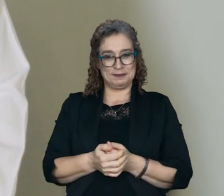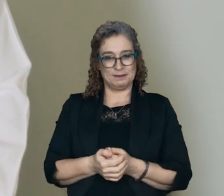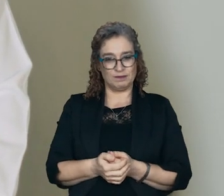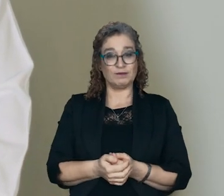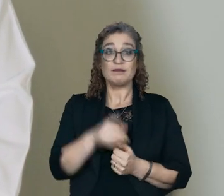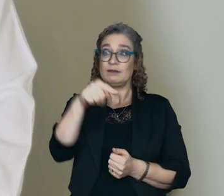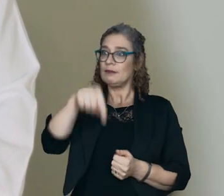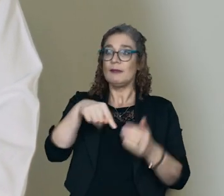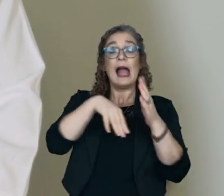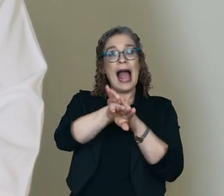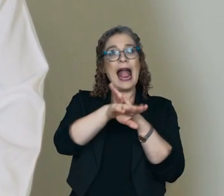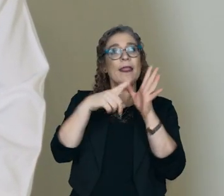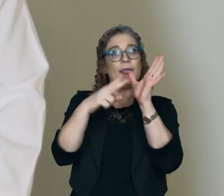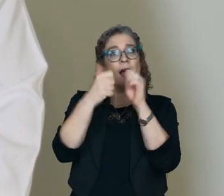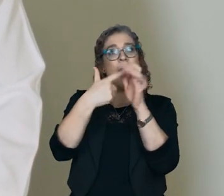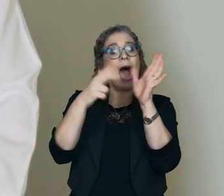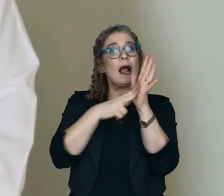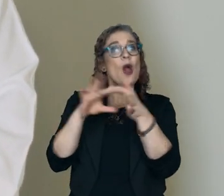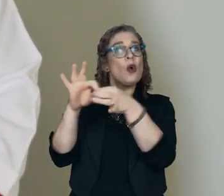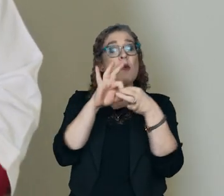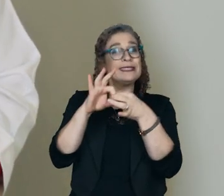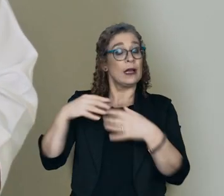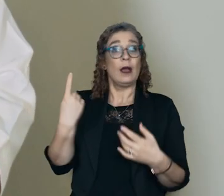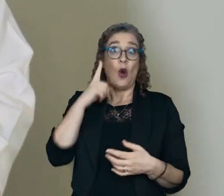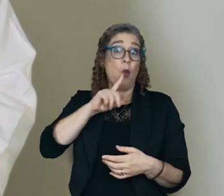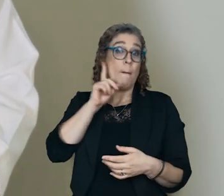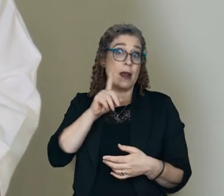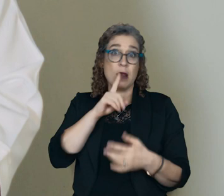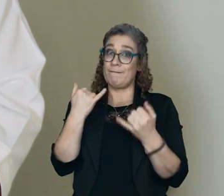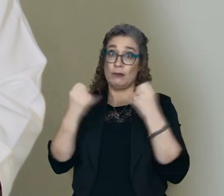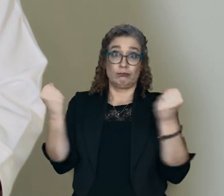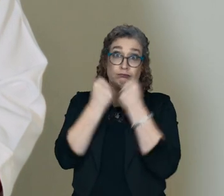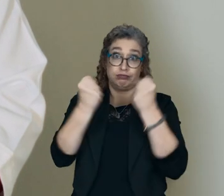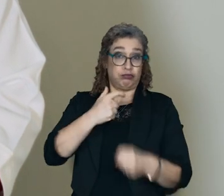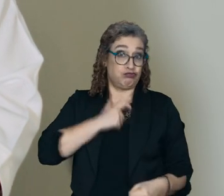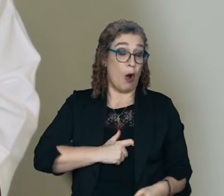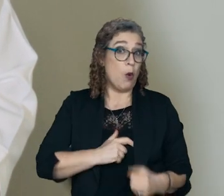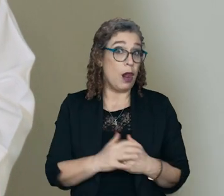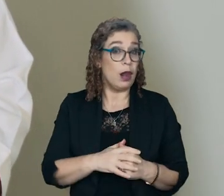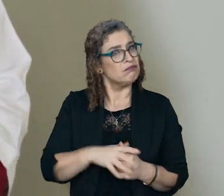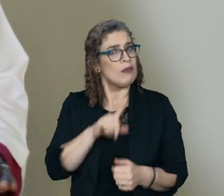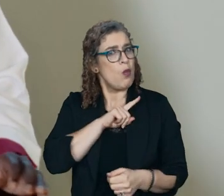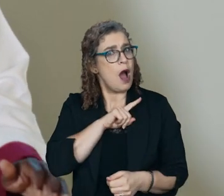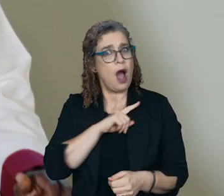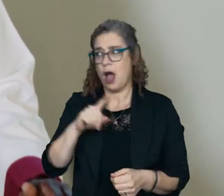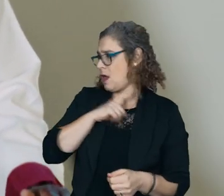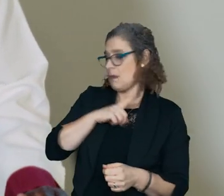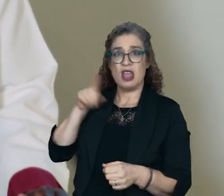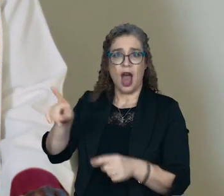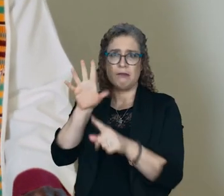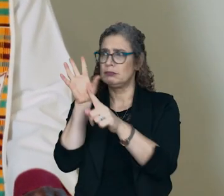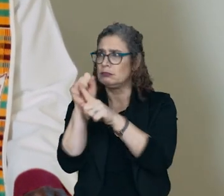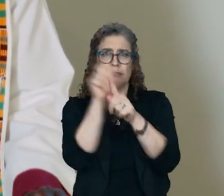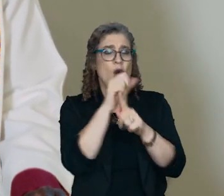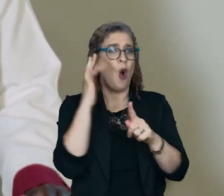communities. They are often the first to spot rising tensions, act to de-escalate